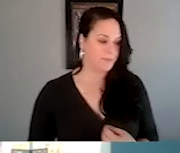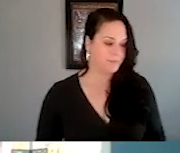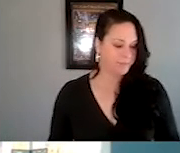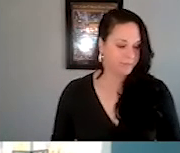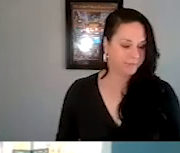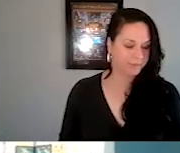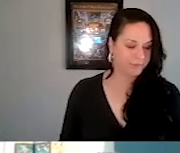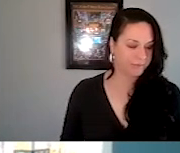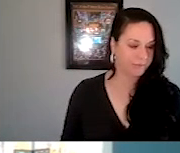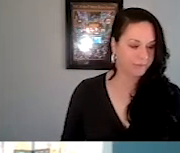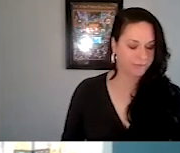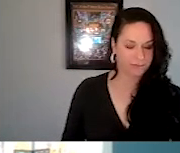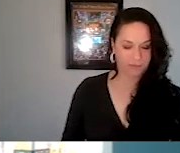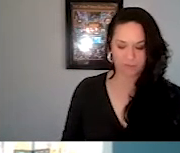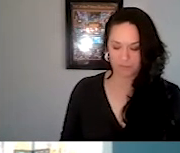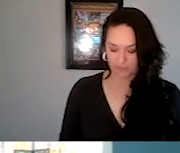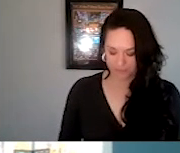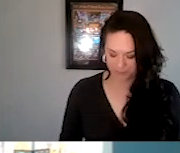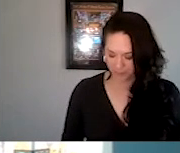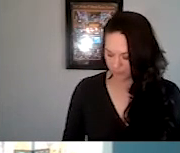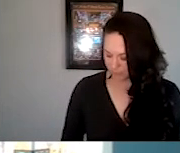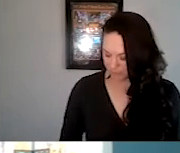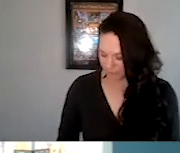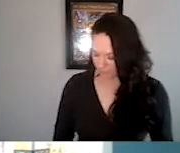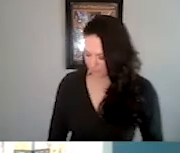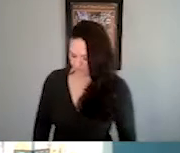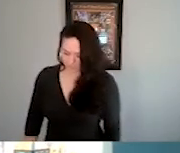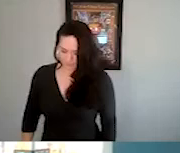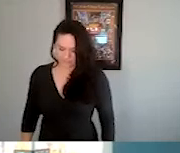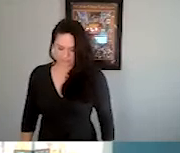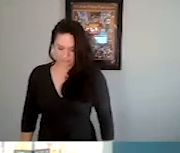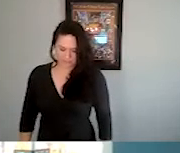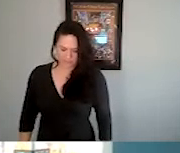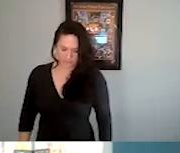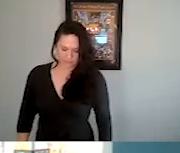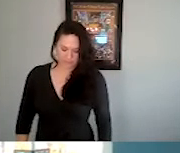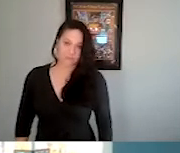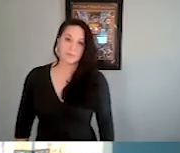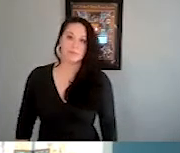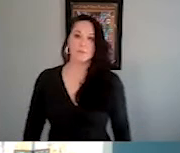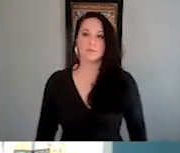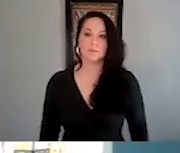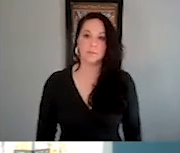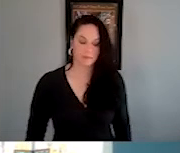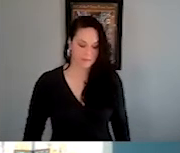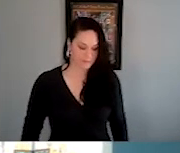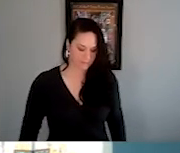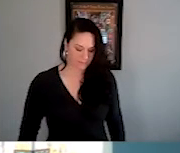there's still gigantic loopholes here. And so it's a really interesting one to do some case study